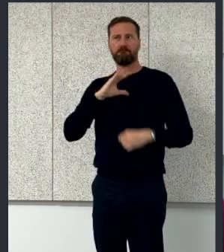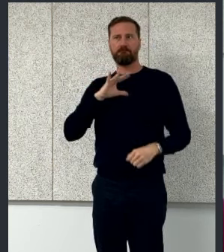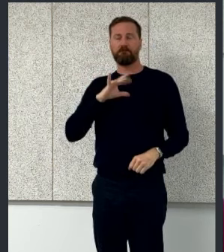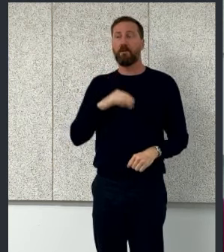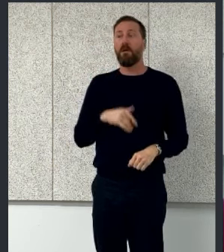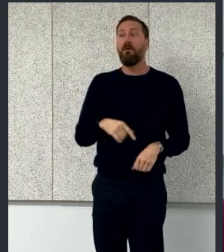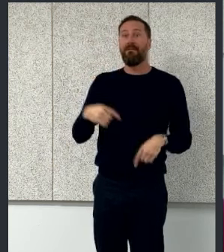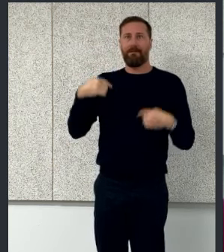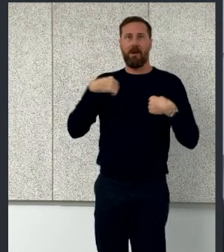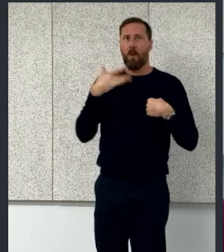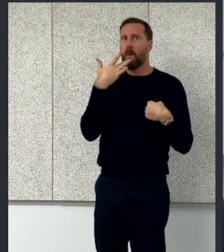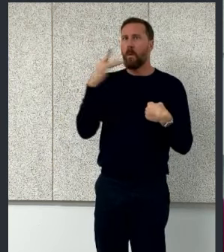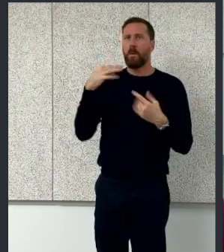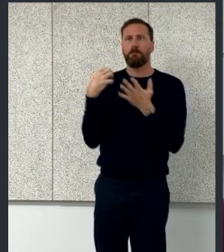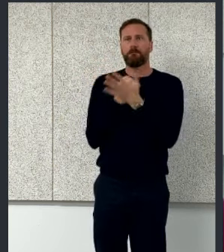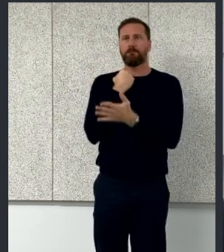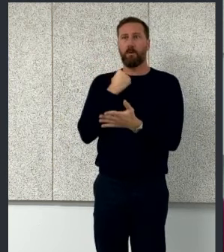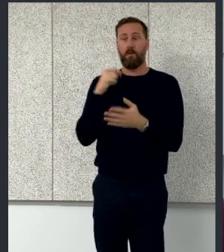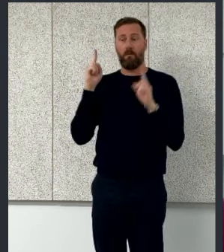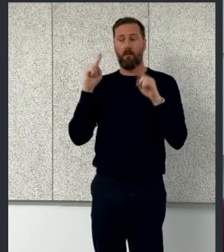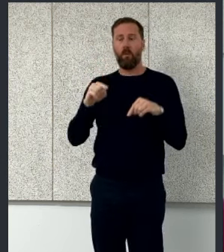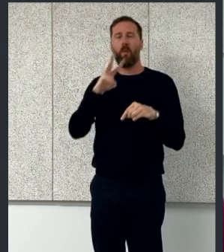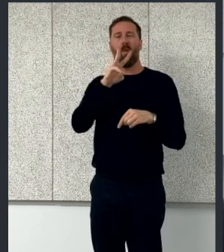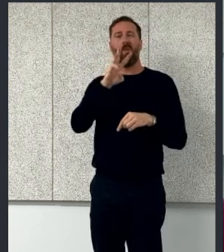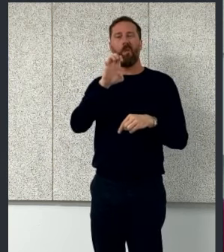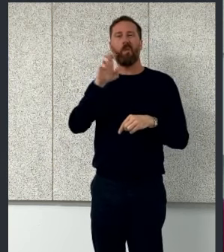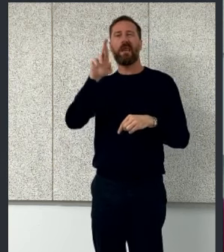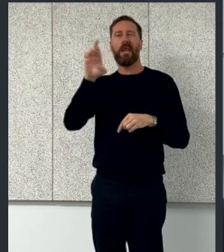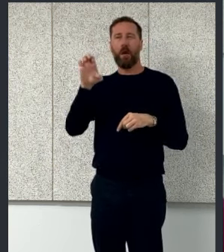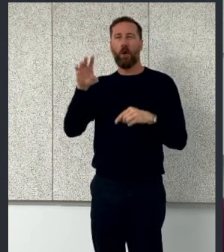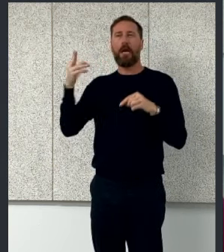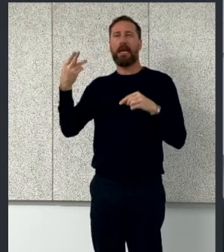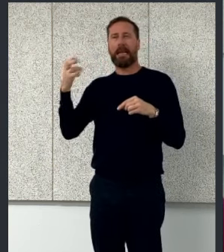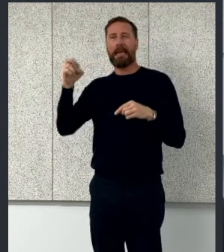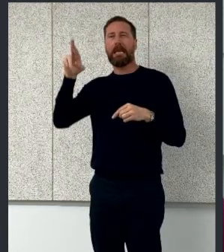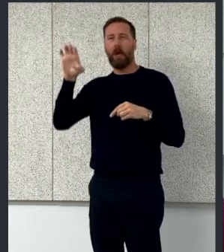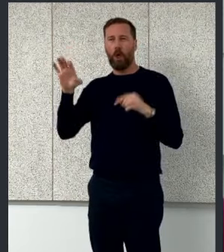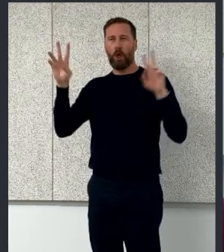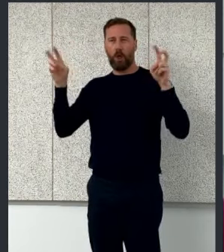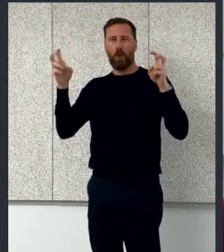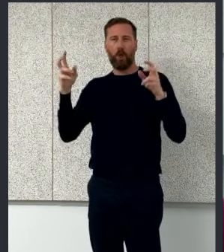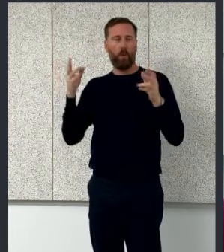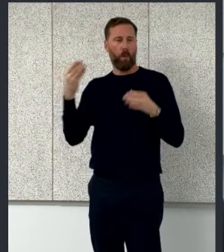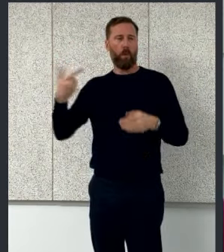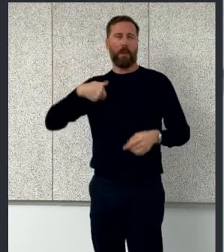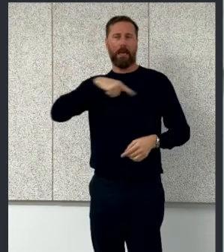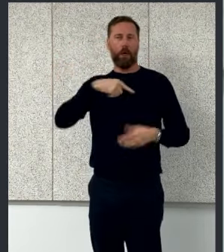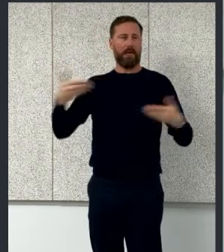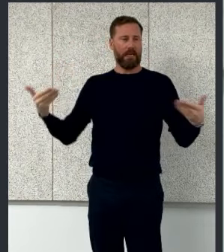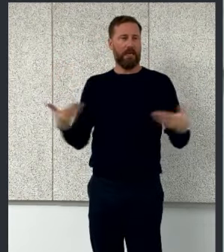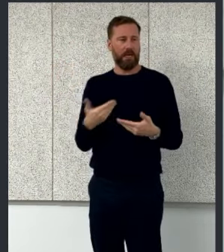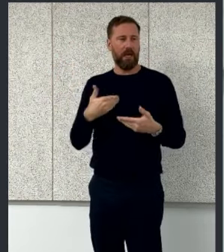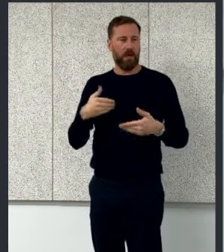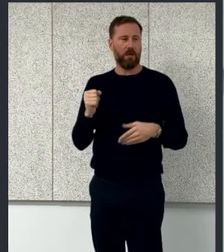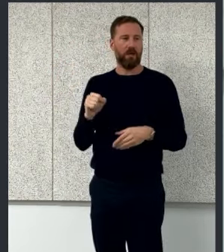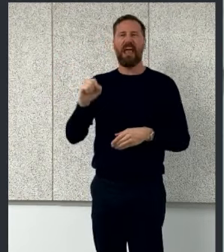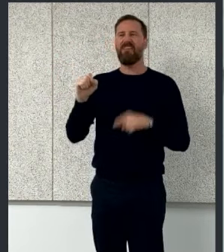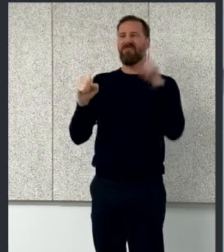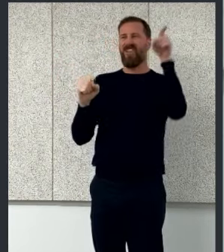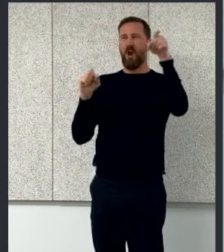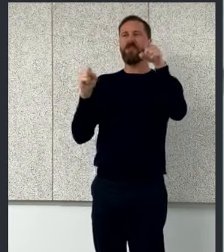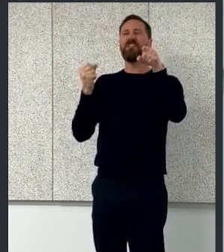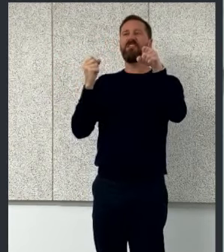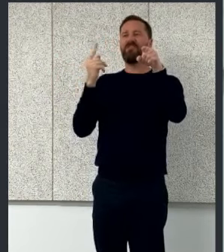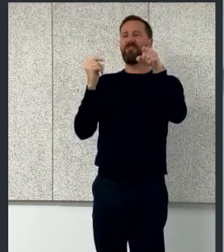enough to be at the We're Here opening at the Shed on Sunday, which was very cool.